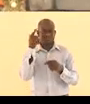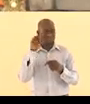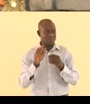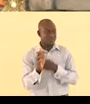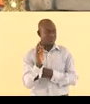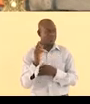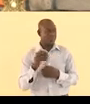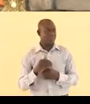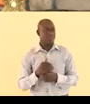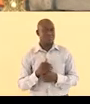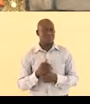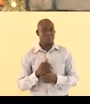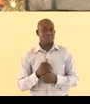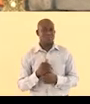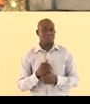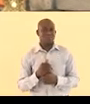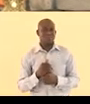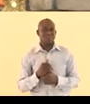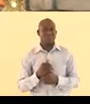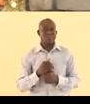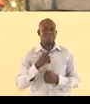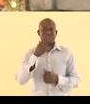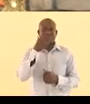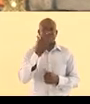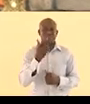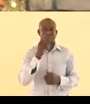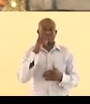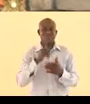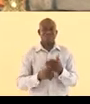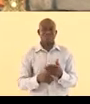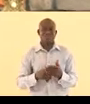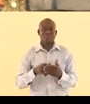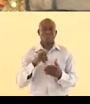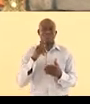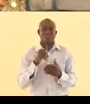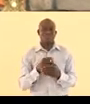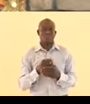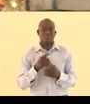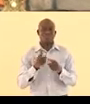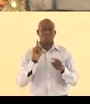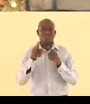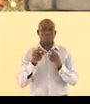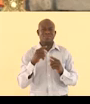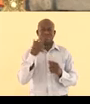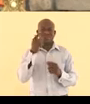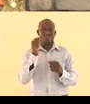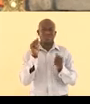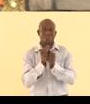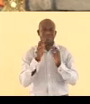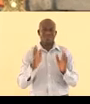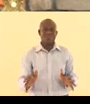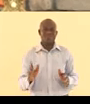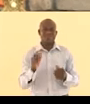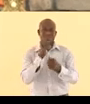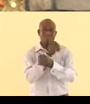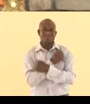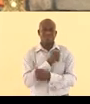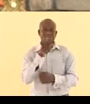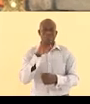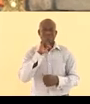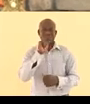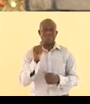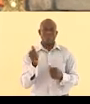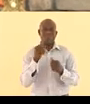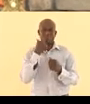Right? You may be saying what is supposed to be truth, but if you are saying it without love, then you are